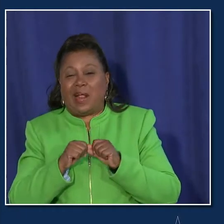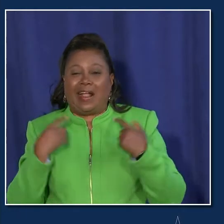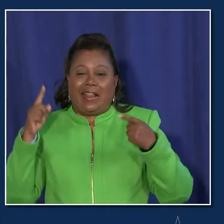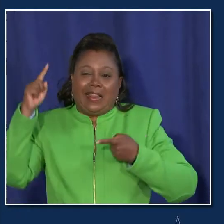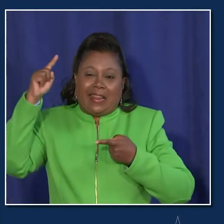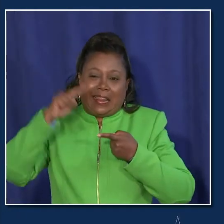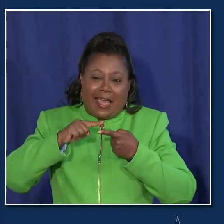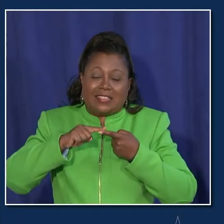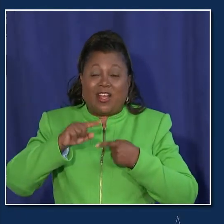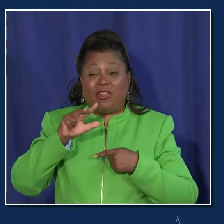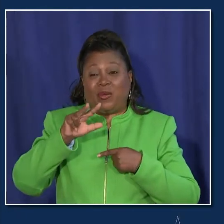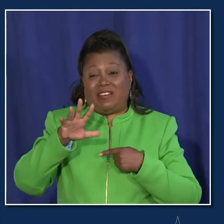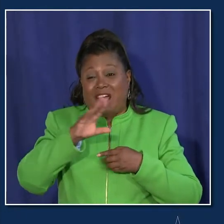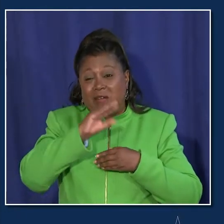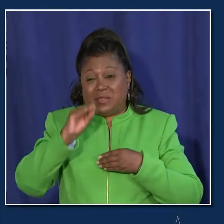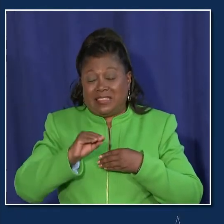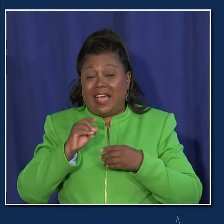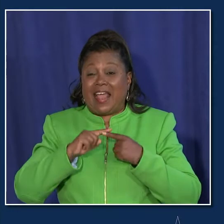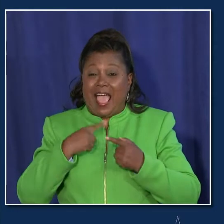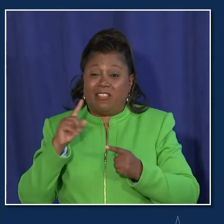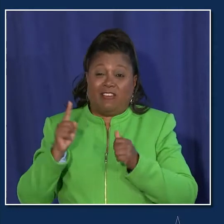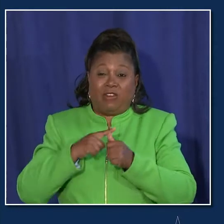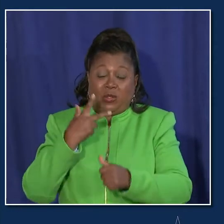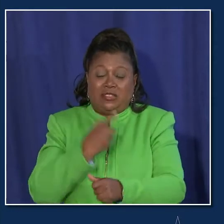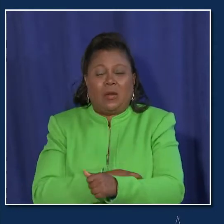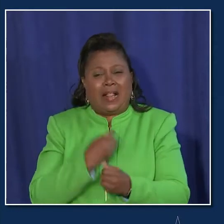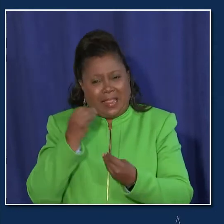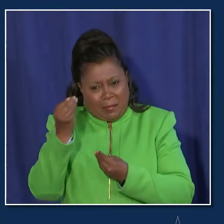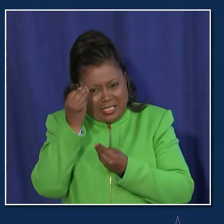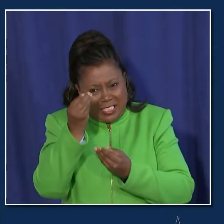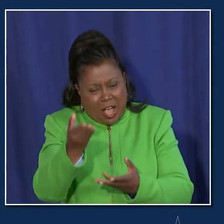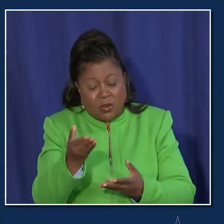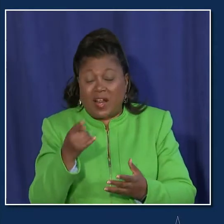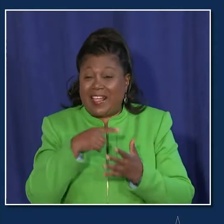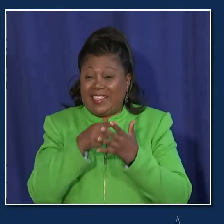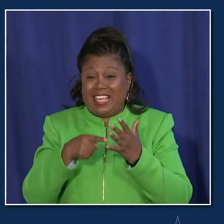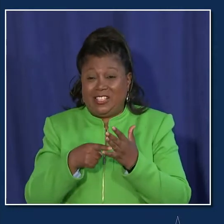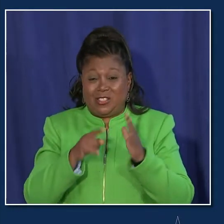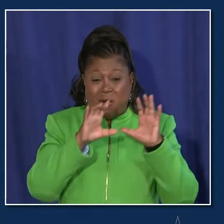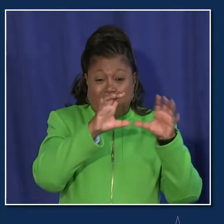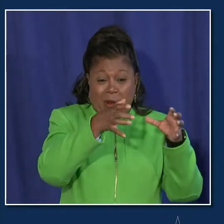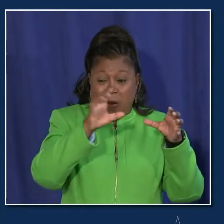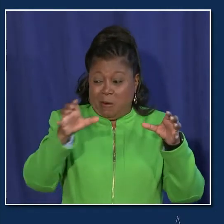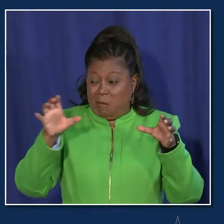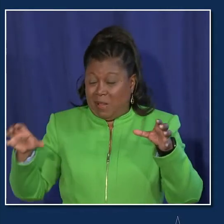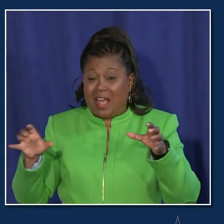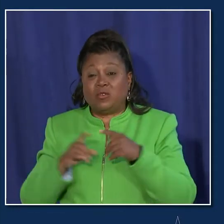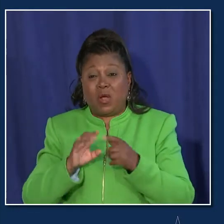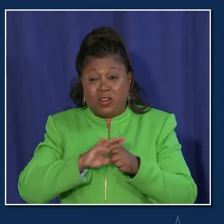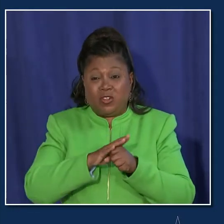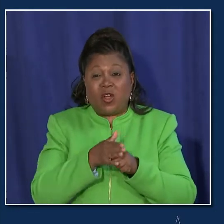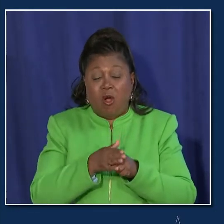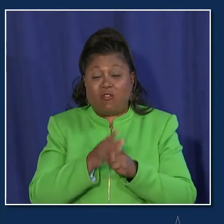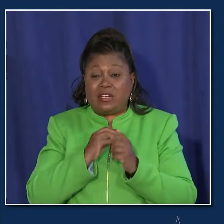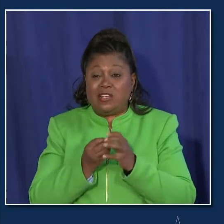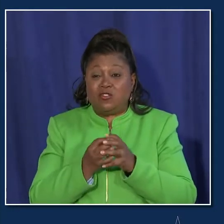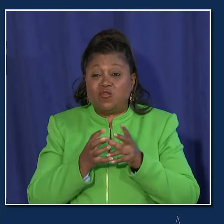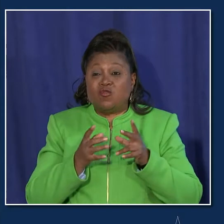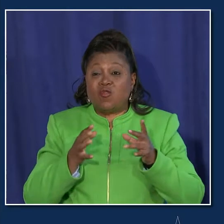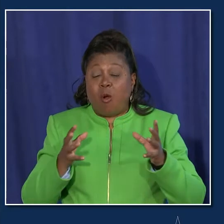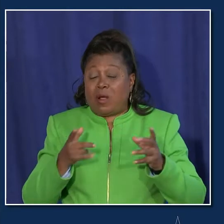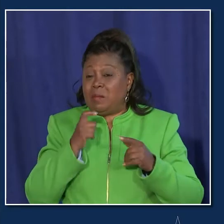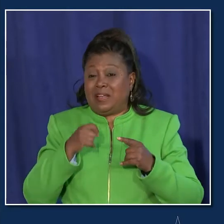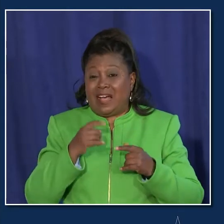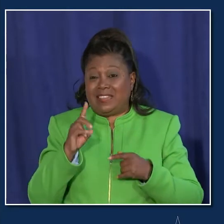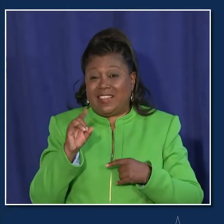than 35% have had at least a first dose. And let me tell you, these are blocks where COVID is growing because